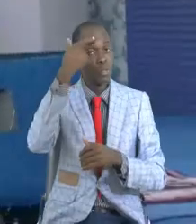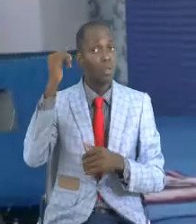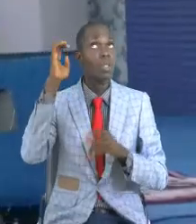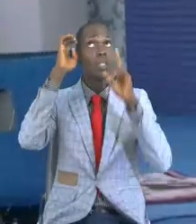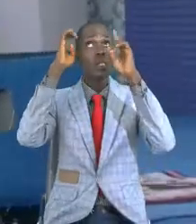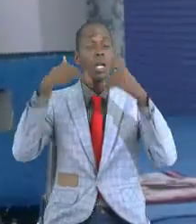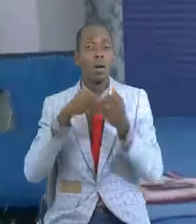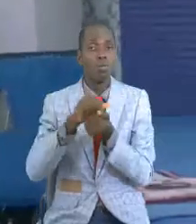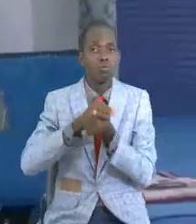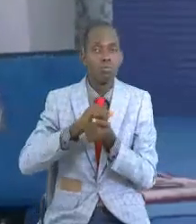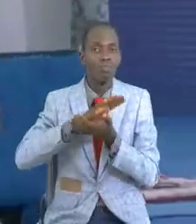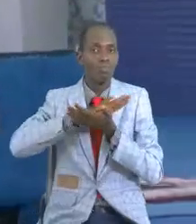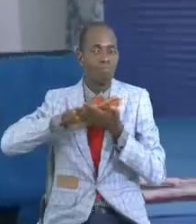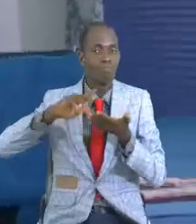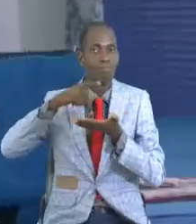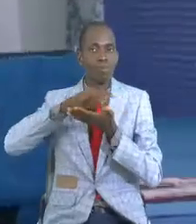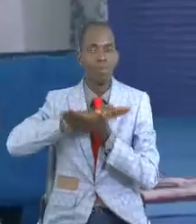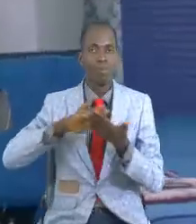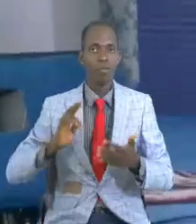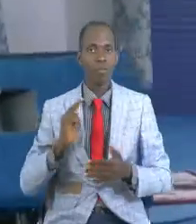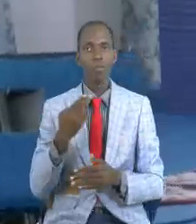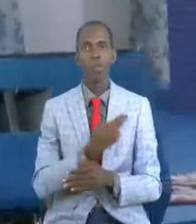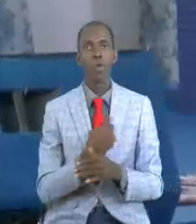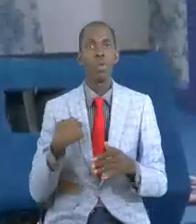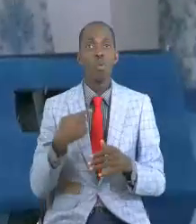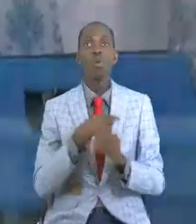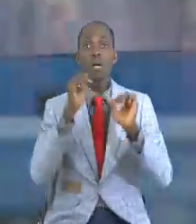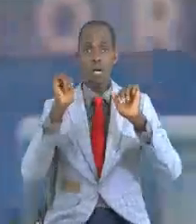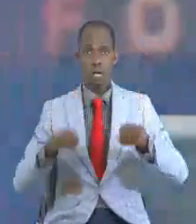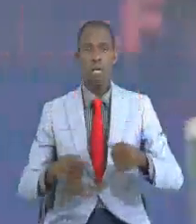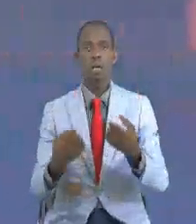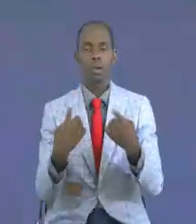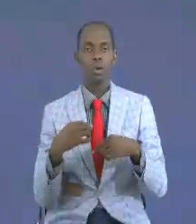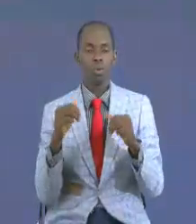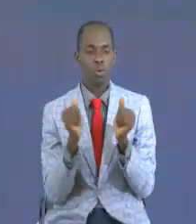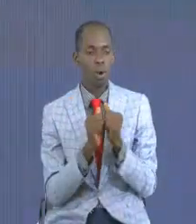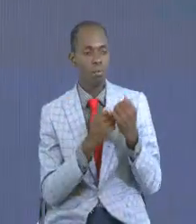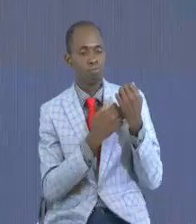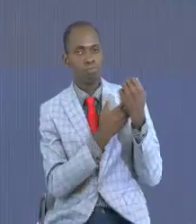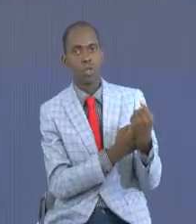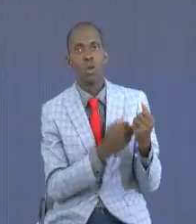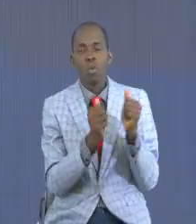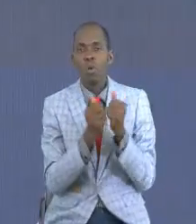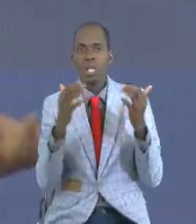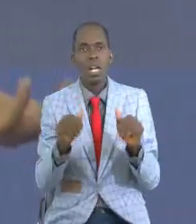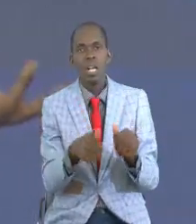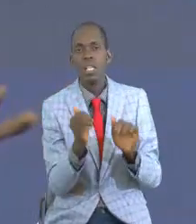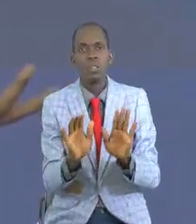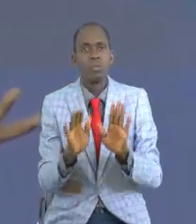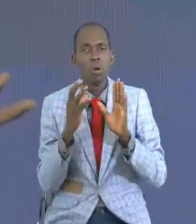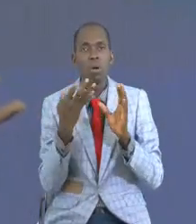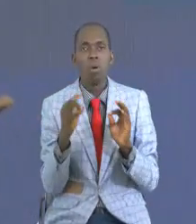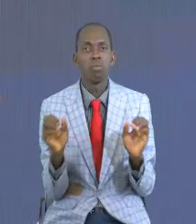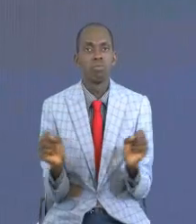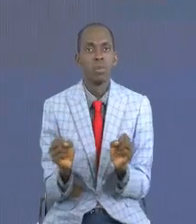us and pushed us and purified us we can come with fullness without any failed humility and without